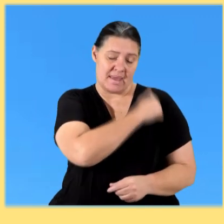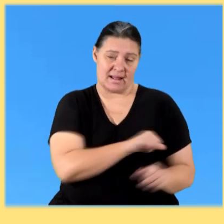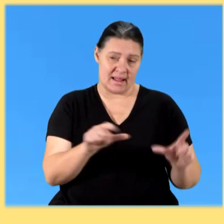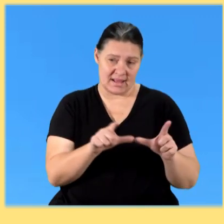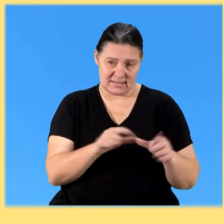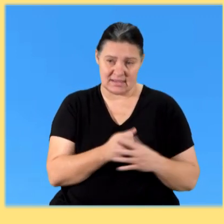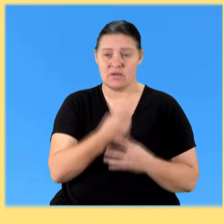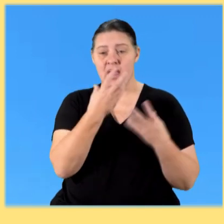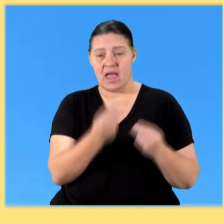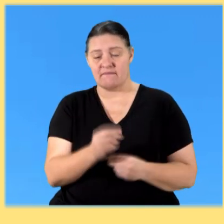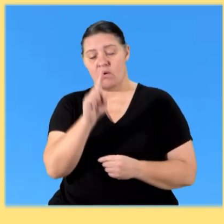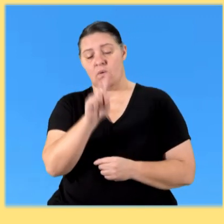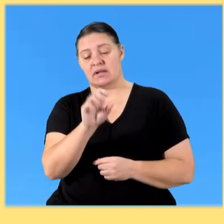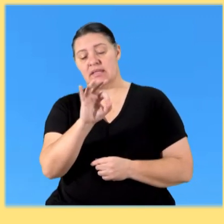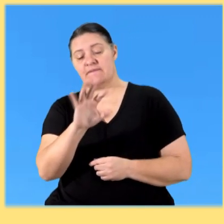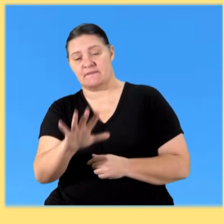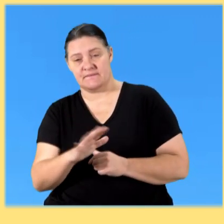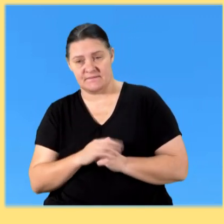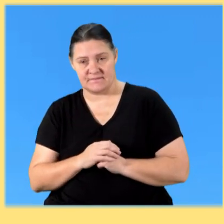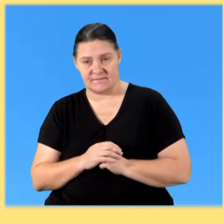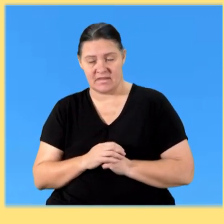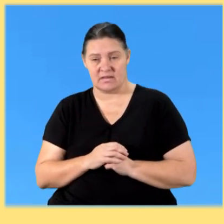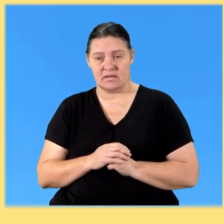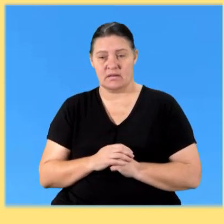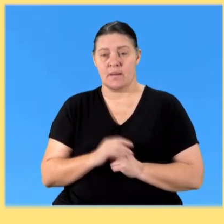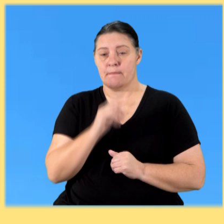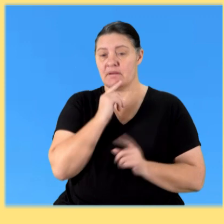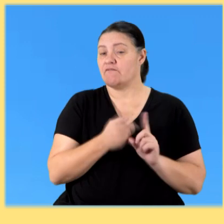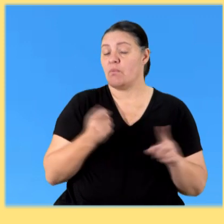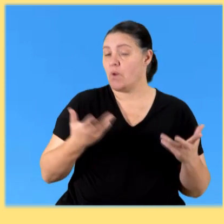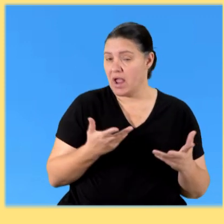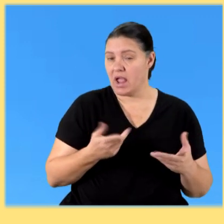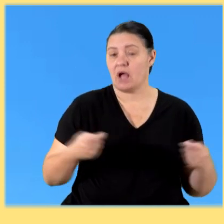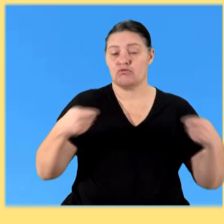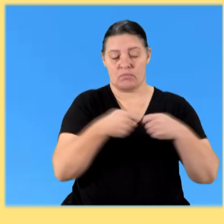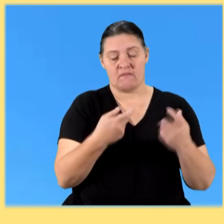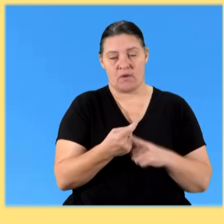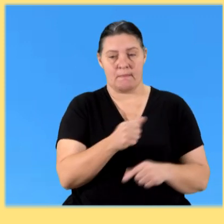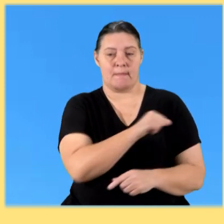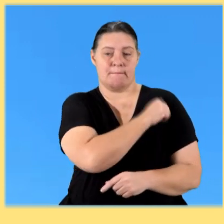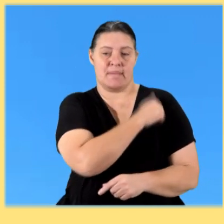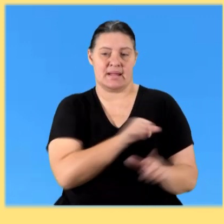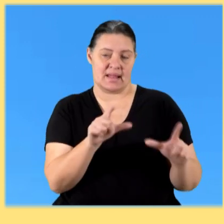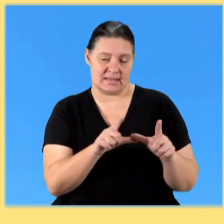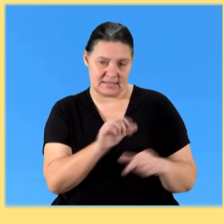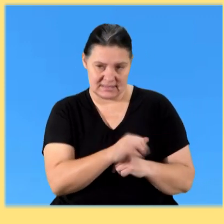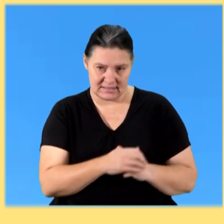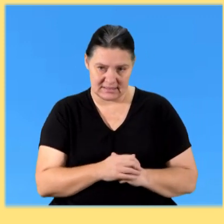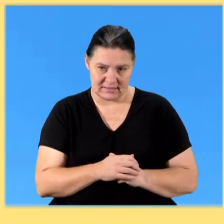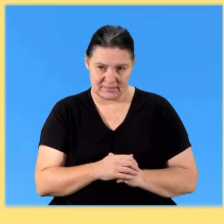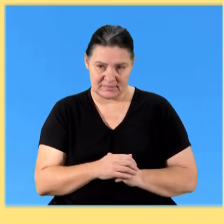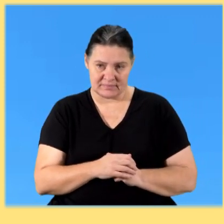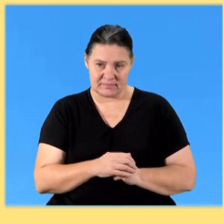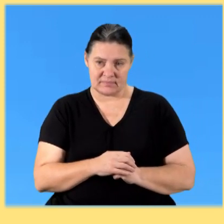my medical aid, and it is 135, which is coming from the contributions part of my